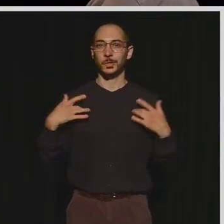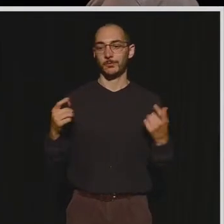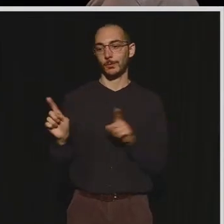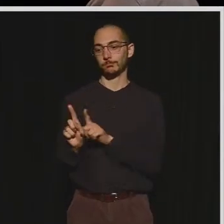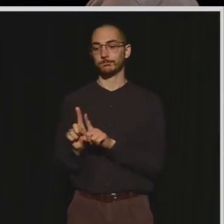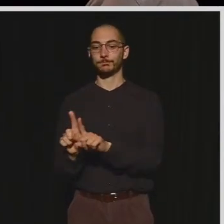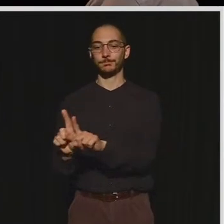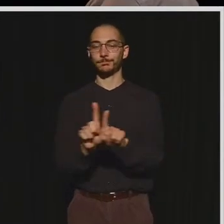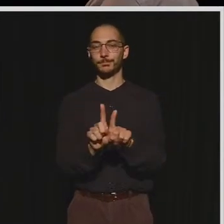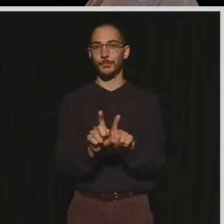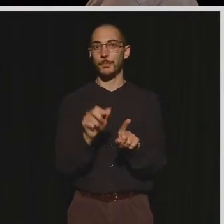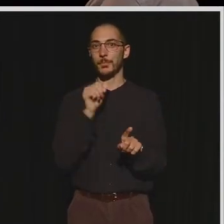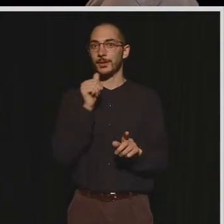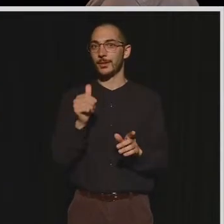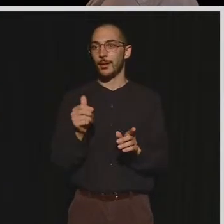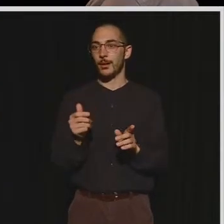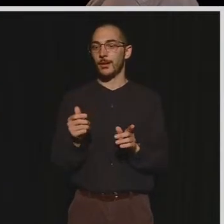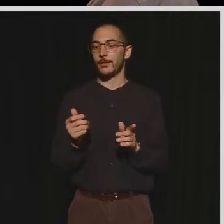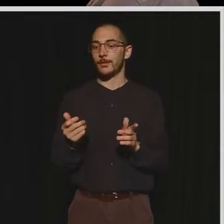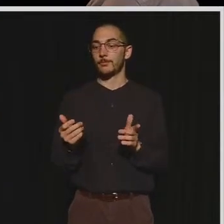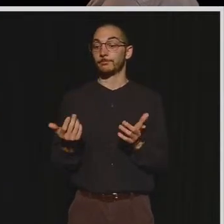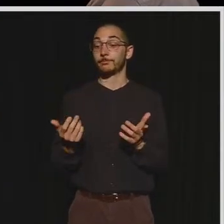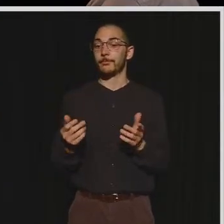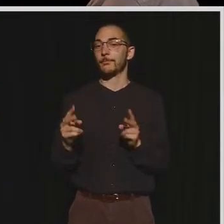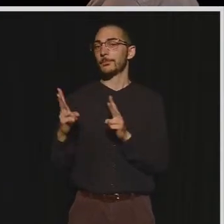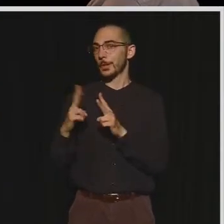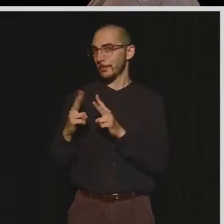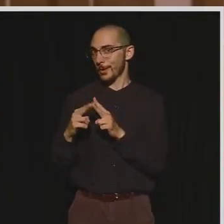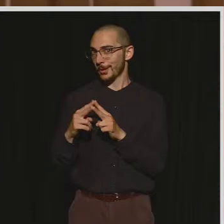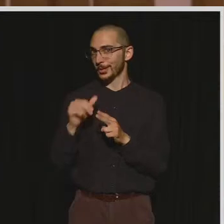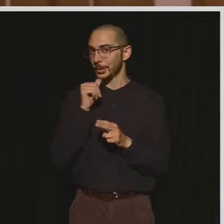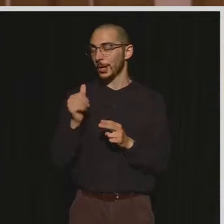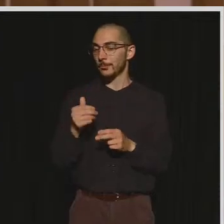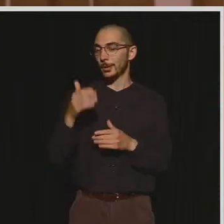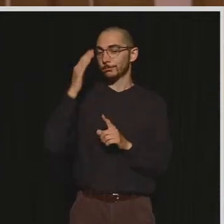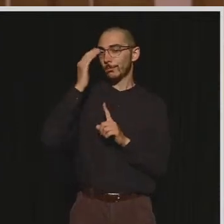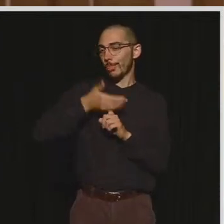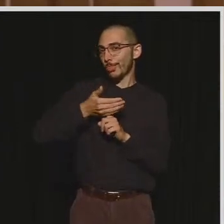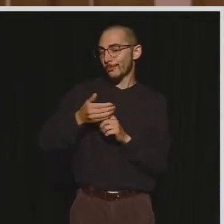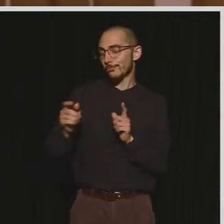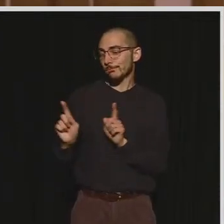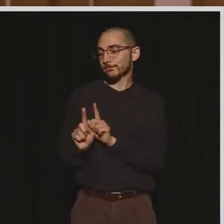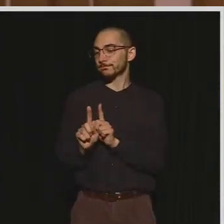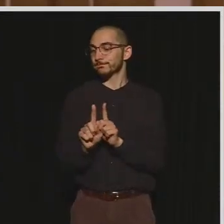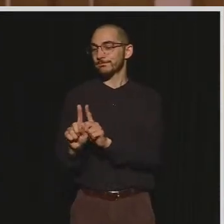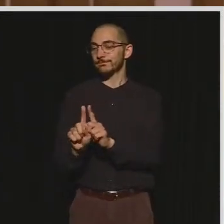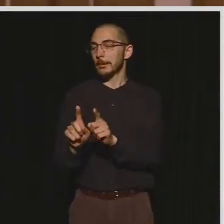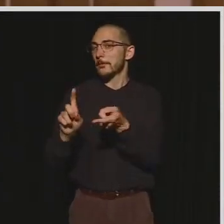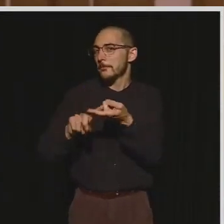go. And people kind of got used to us a little bit. And we were in the hotel business, the sales and marketing